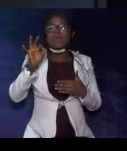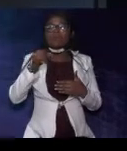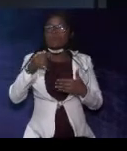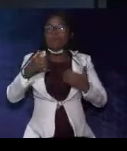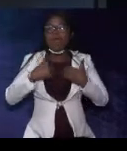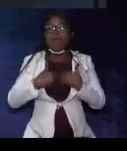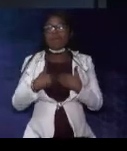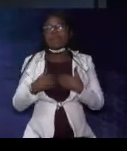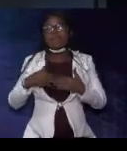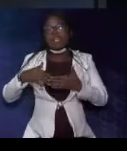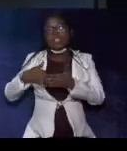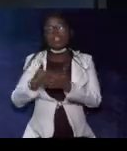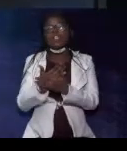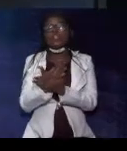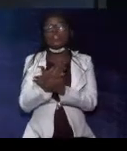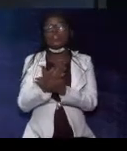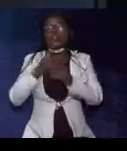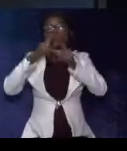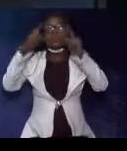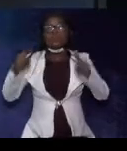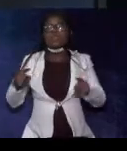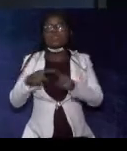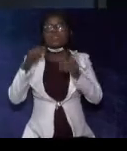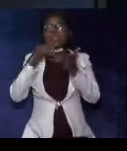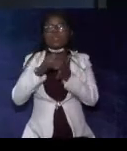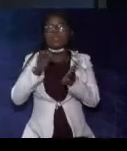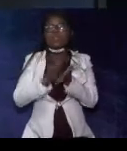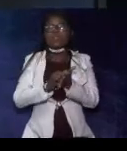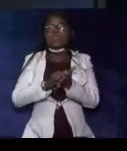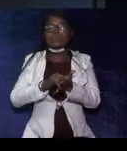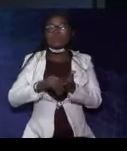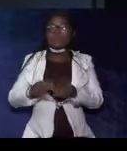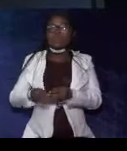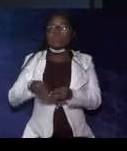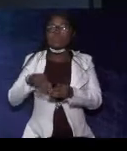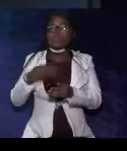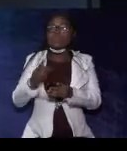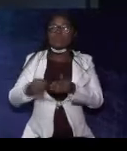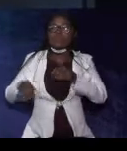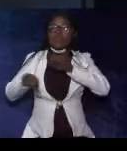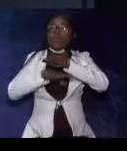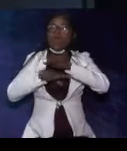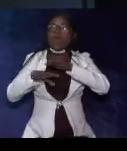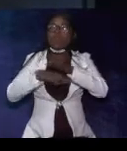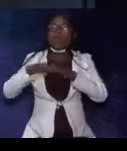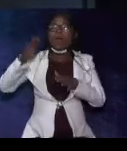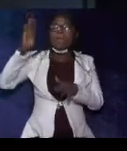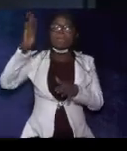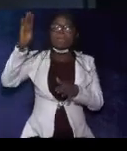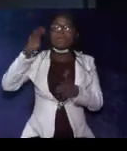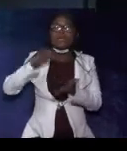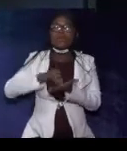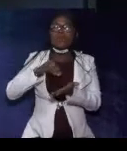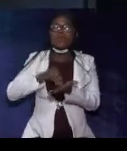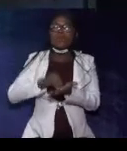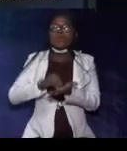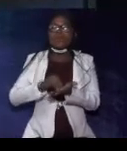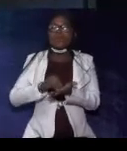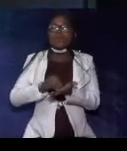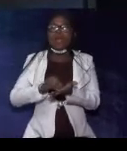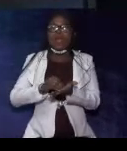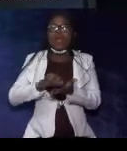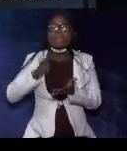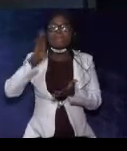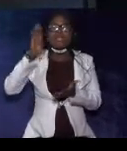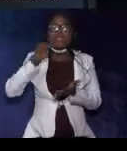will have an extra digit, and that will now need a new space, and that will fall under the billion. Now, billion